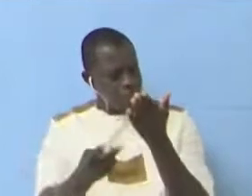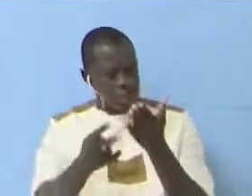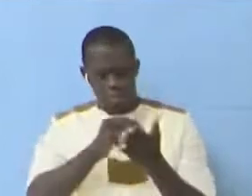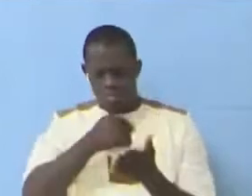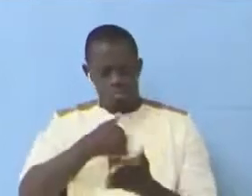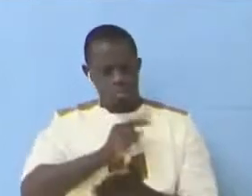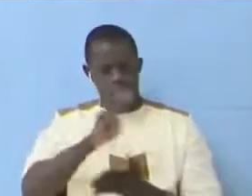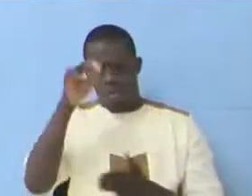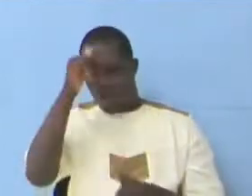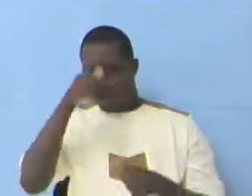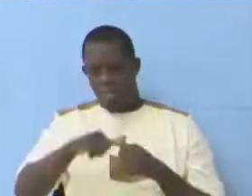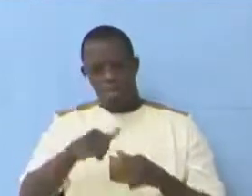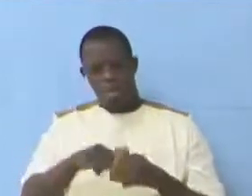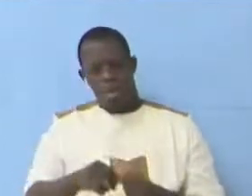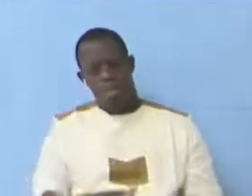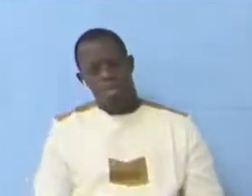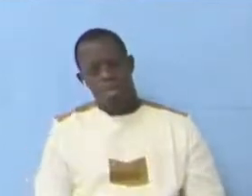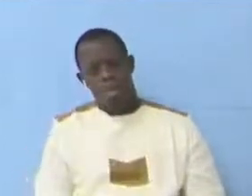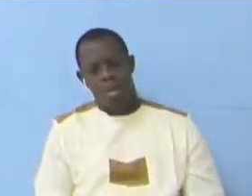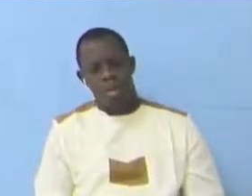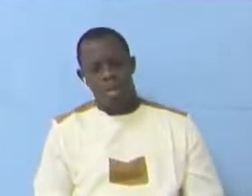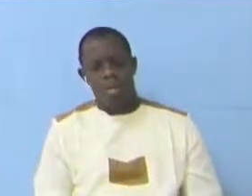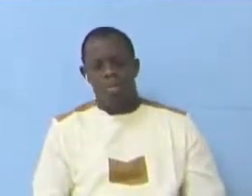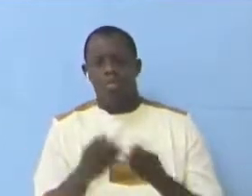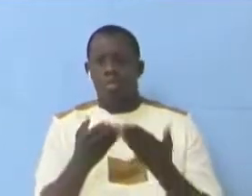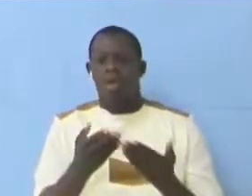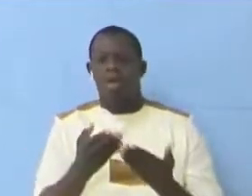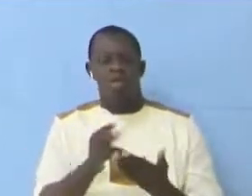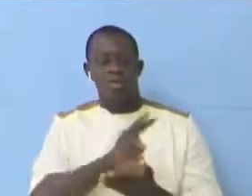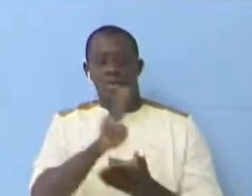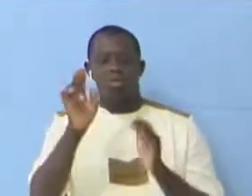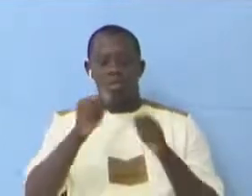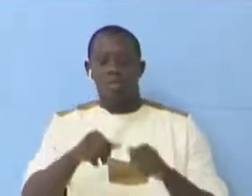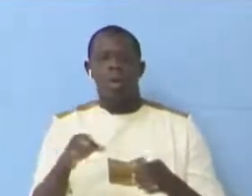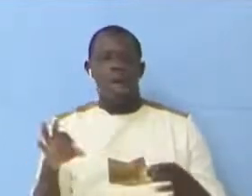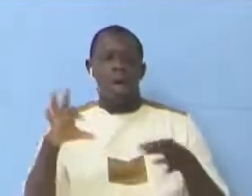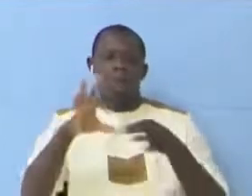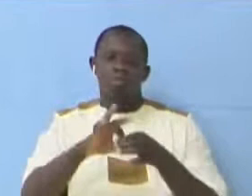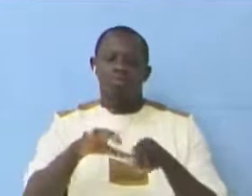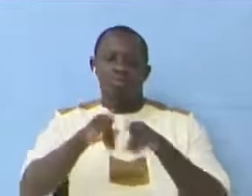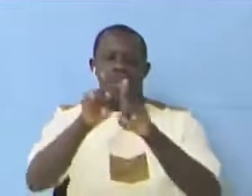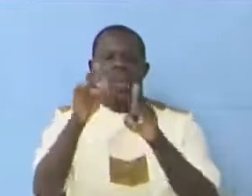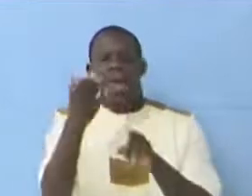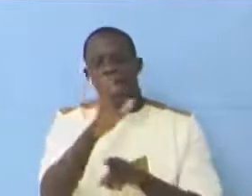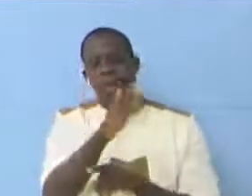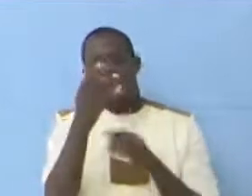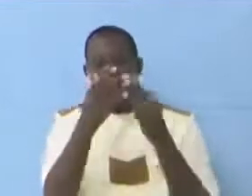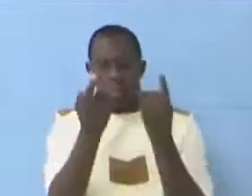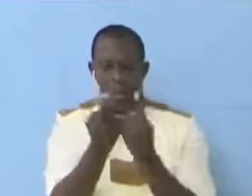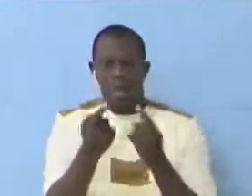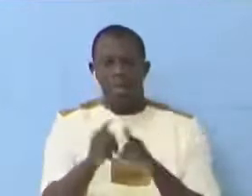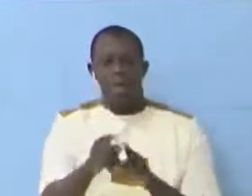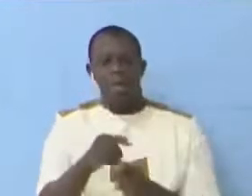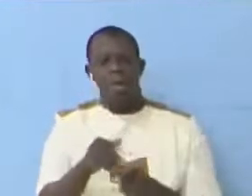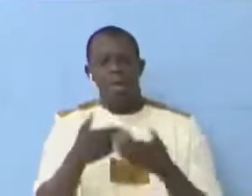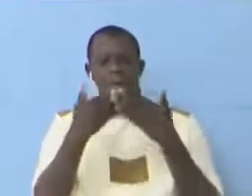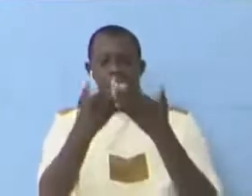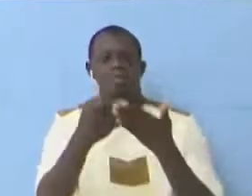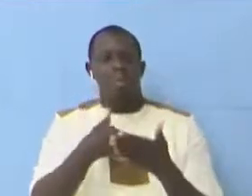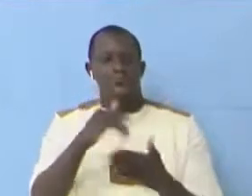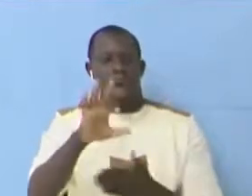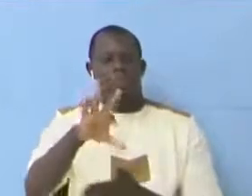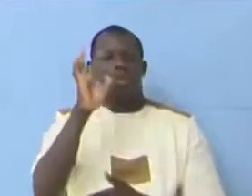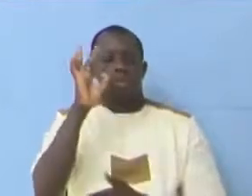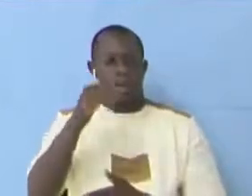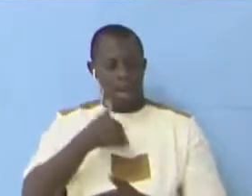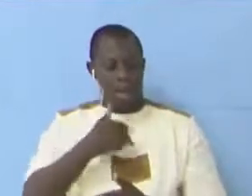fàttale ko ne daanu woon naa. So they couldn't associate it to anything, so I was given an appointment. I requested for a month.